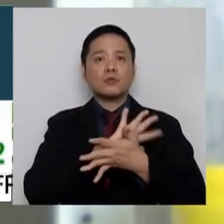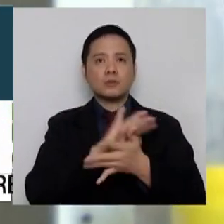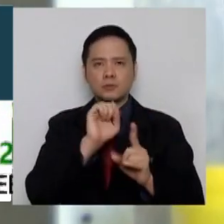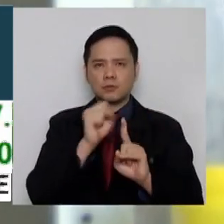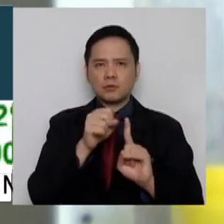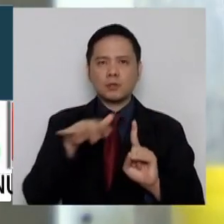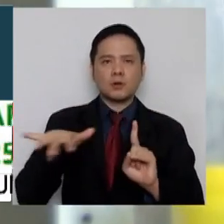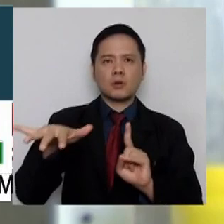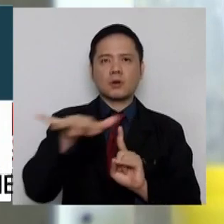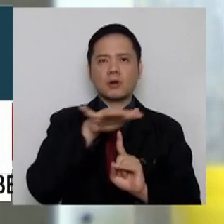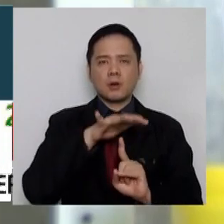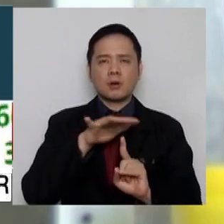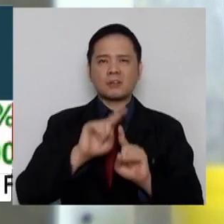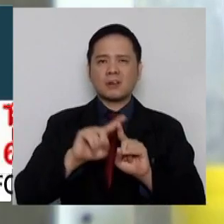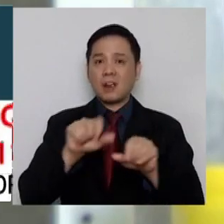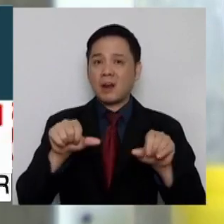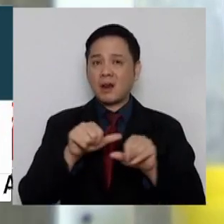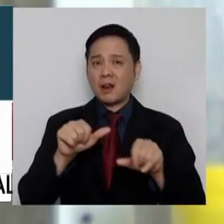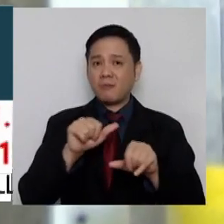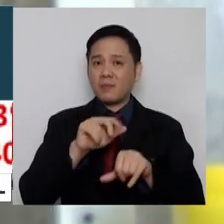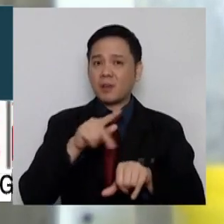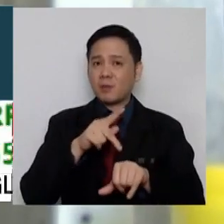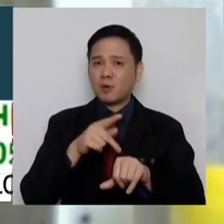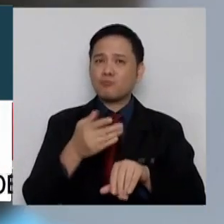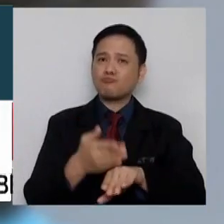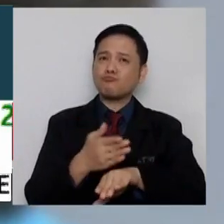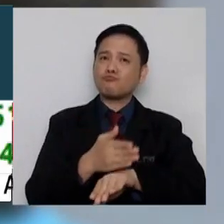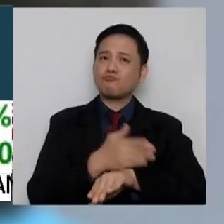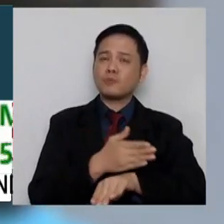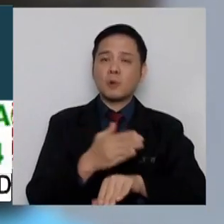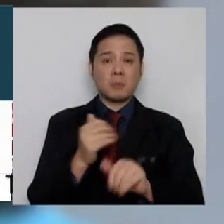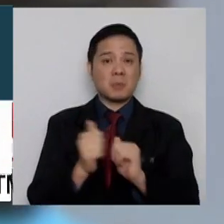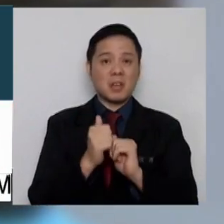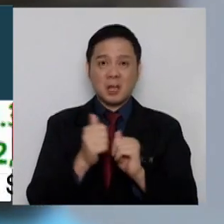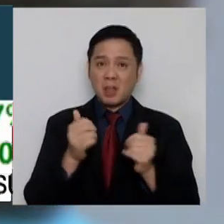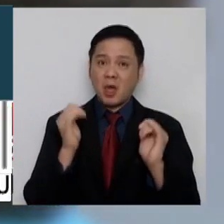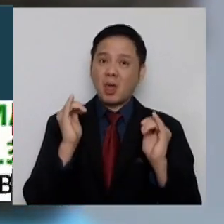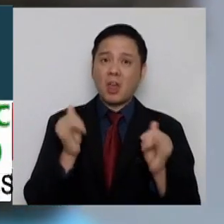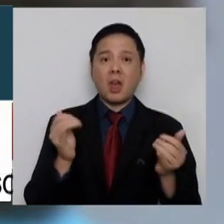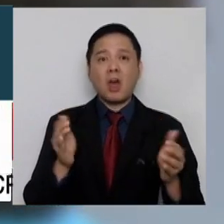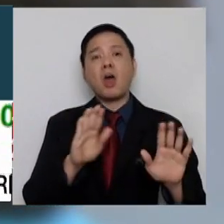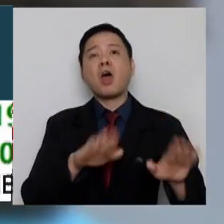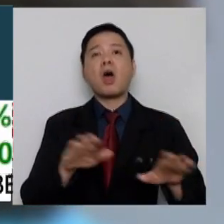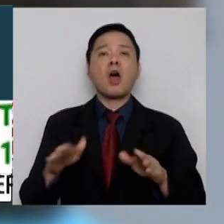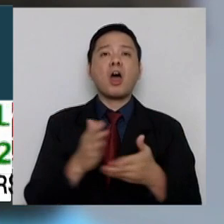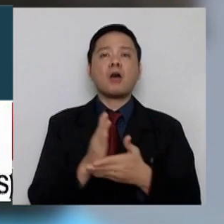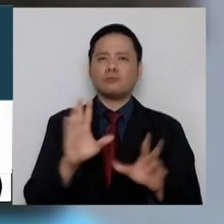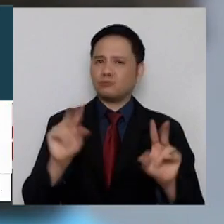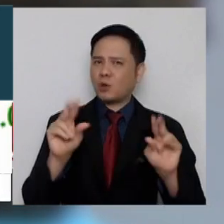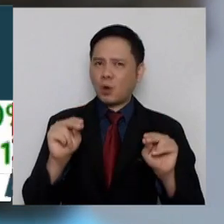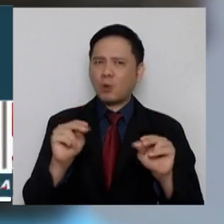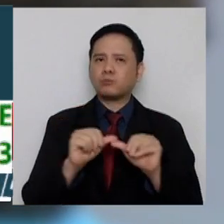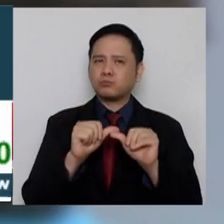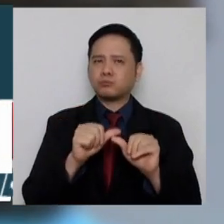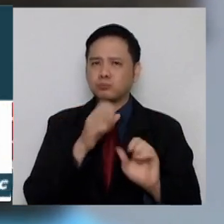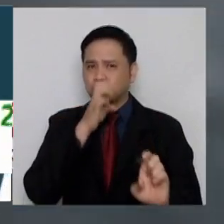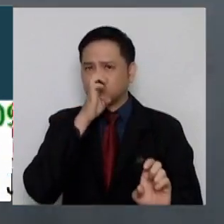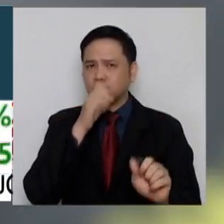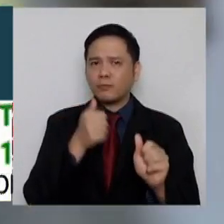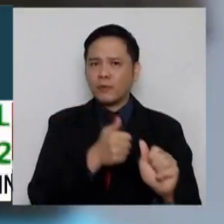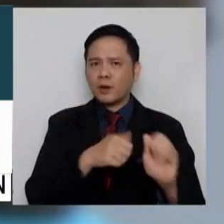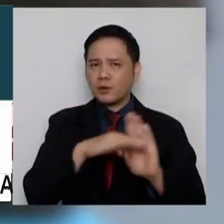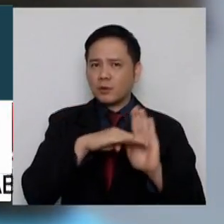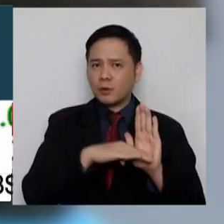Philippines is improving, the country cannot afford to be complacent as another spike in new cases may occur due to the